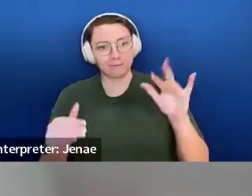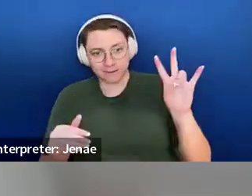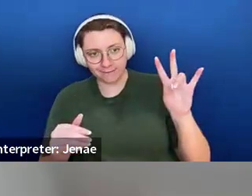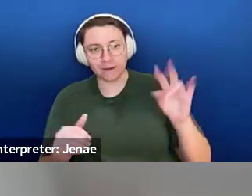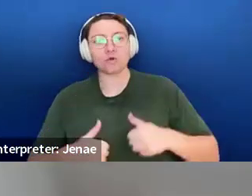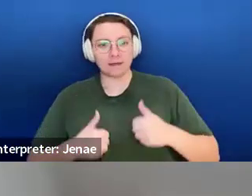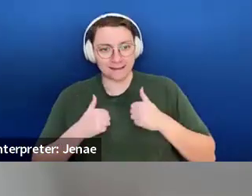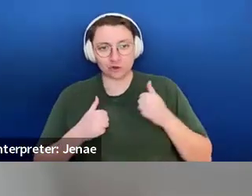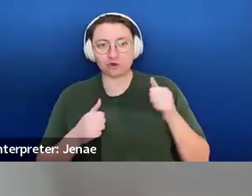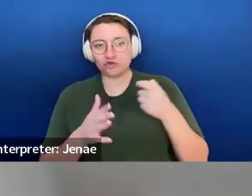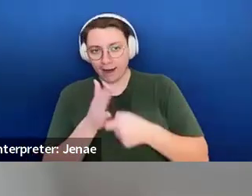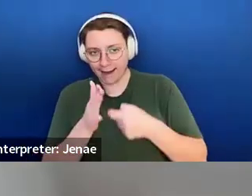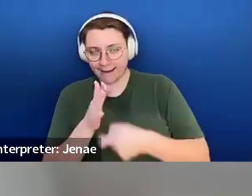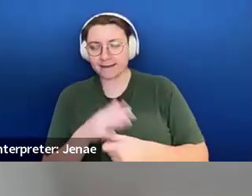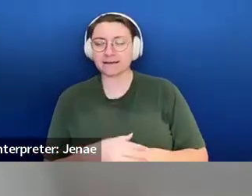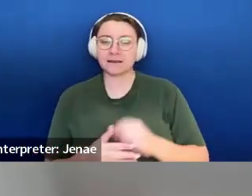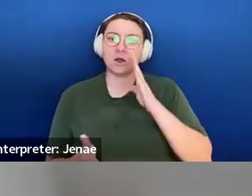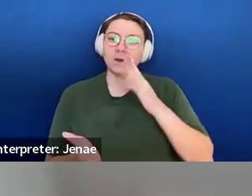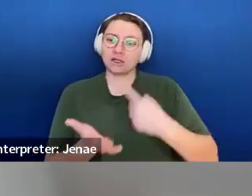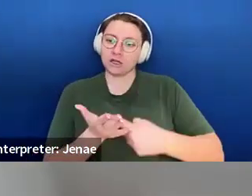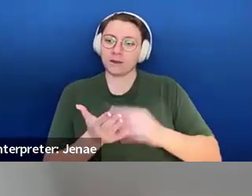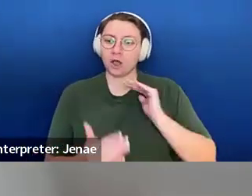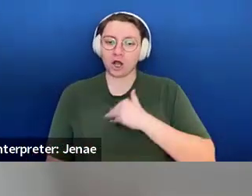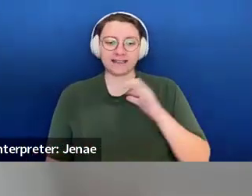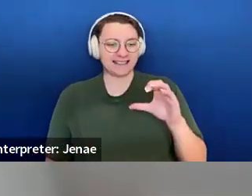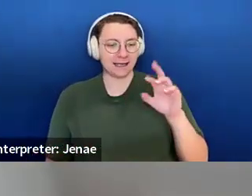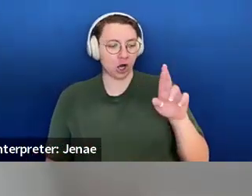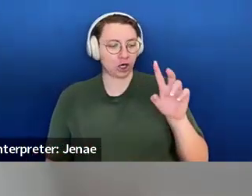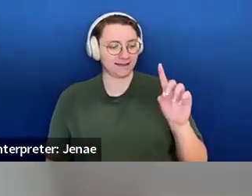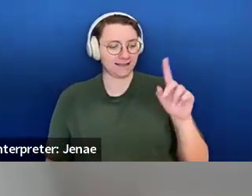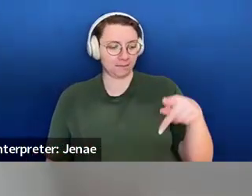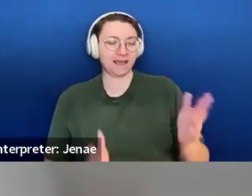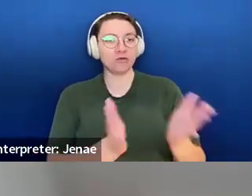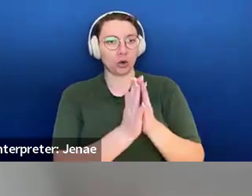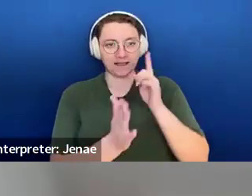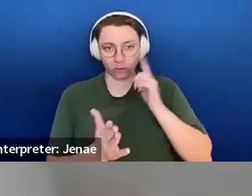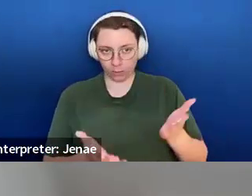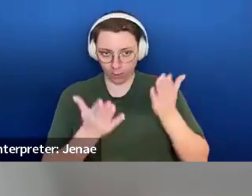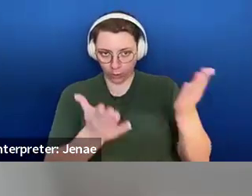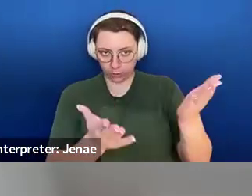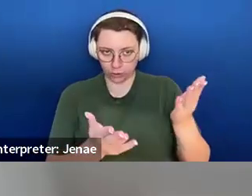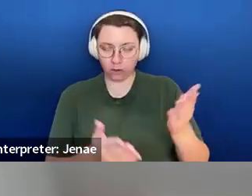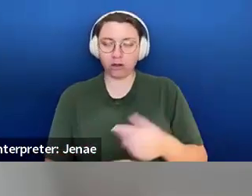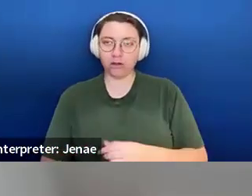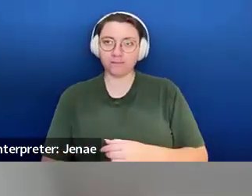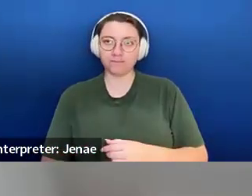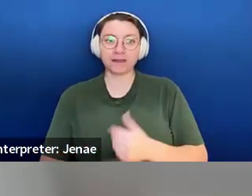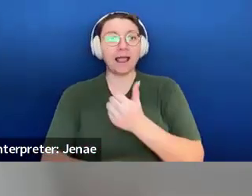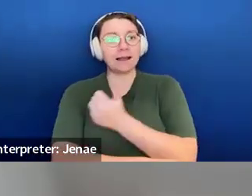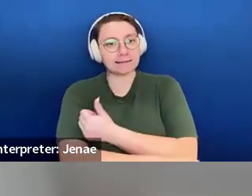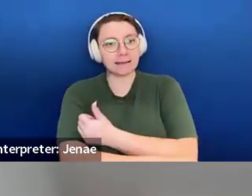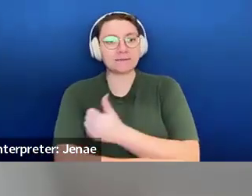rates. We're going to talk about our CRDP request for proposal. There's a substance use